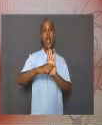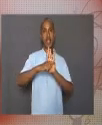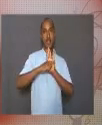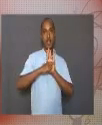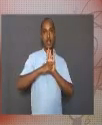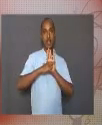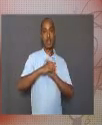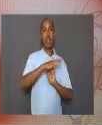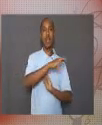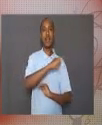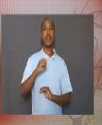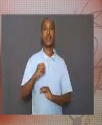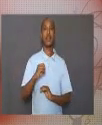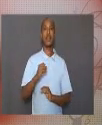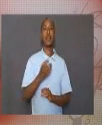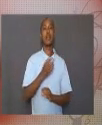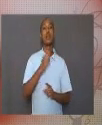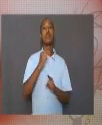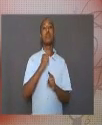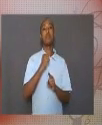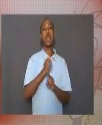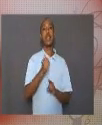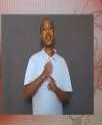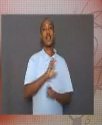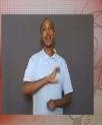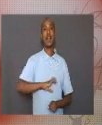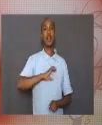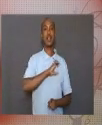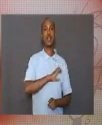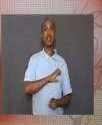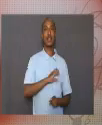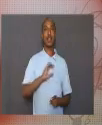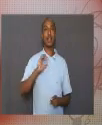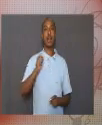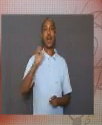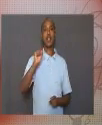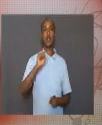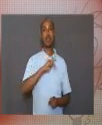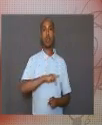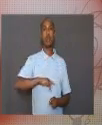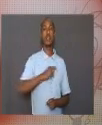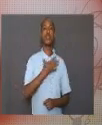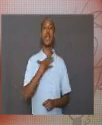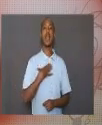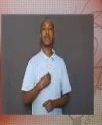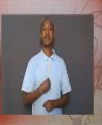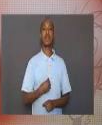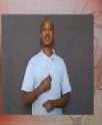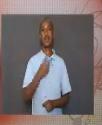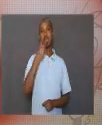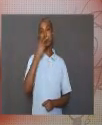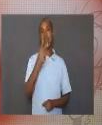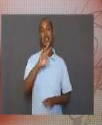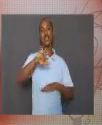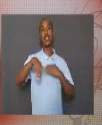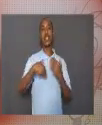electronegativity and metallic character as properties of elements that display